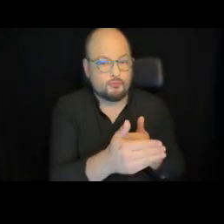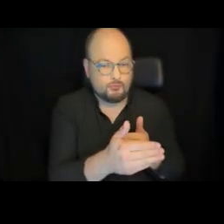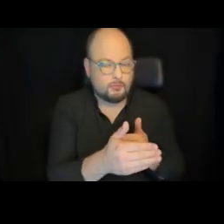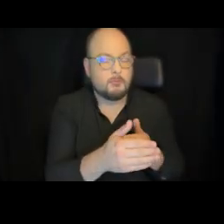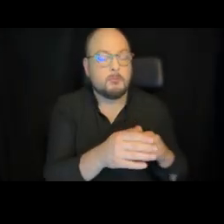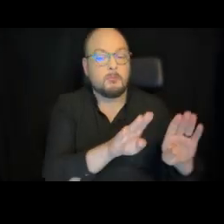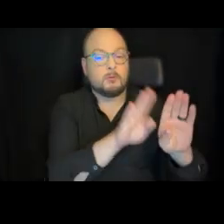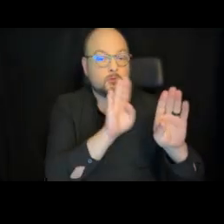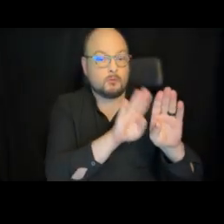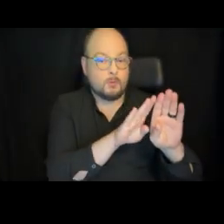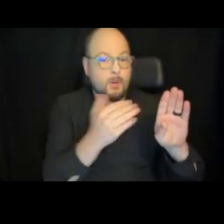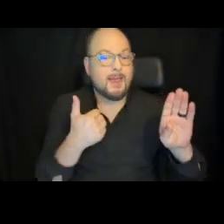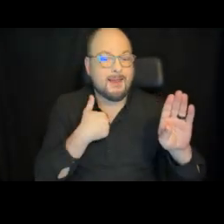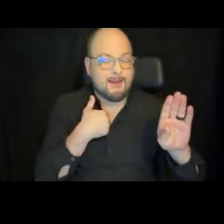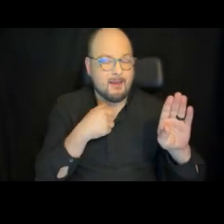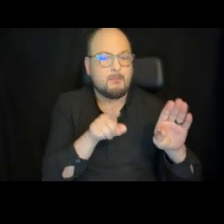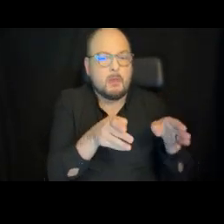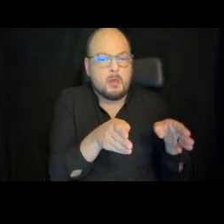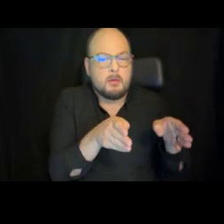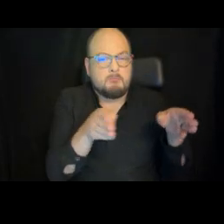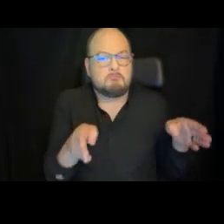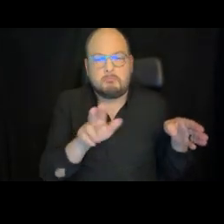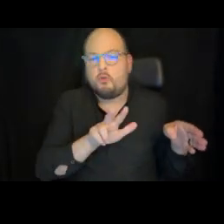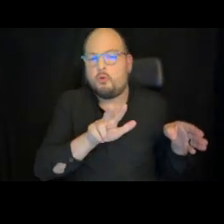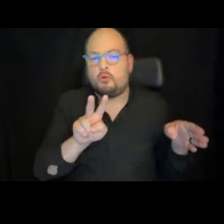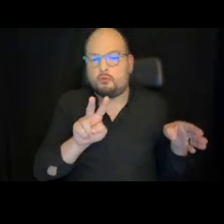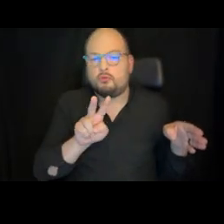32-inch nominal clear opening.